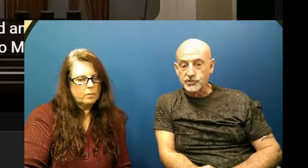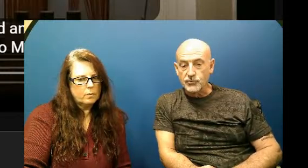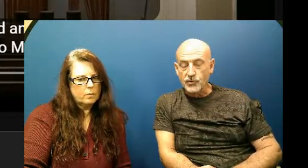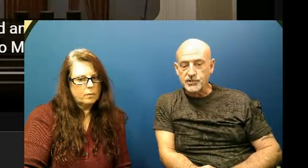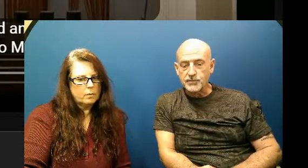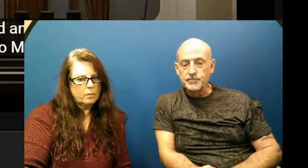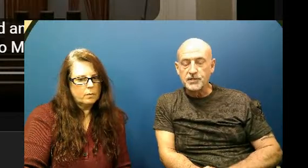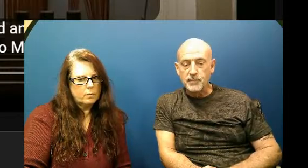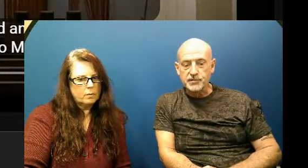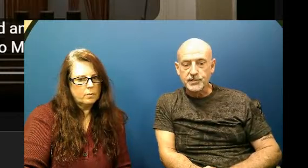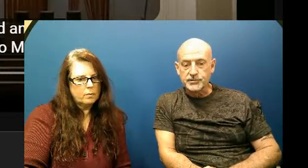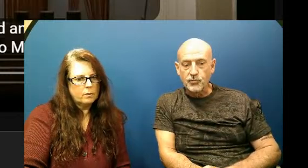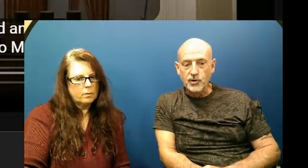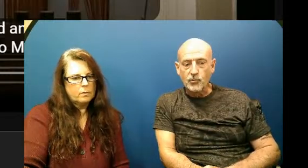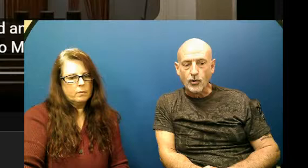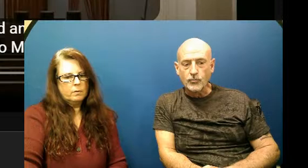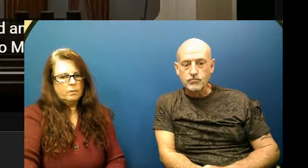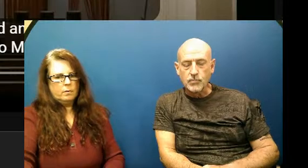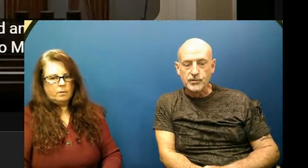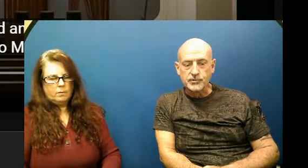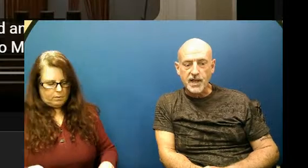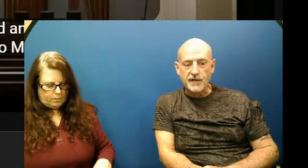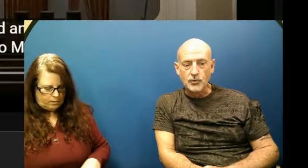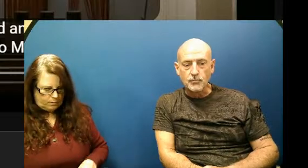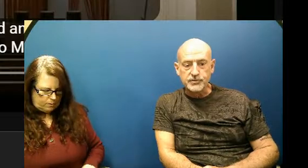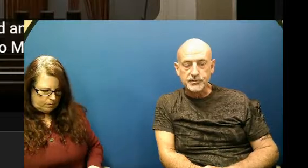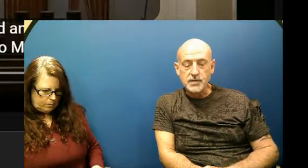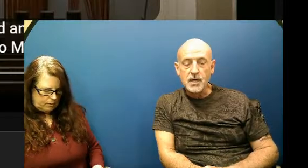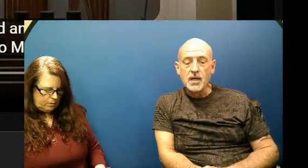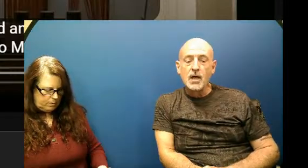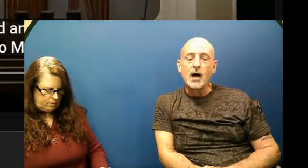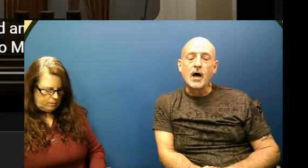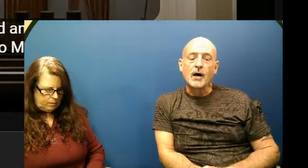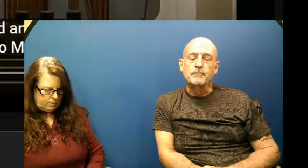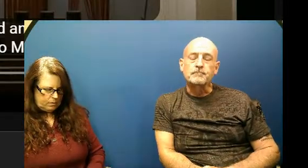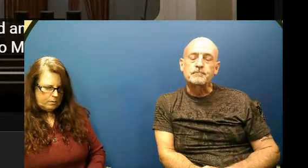into consideration, especially the Supreme Court, because they have no bosses.